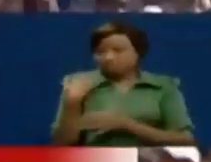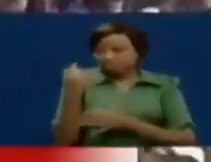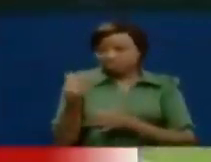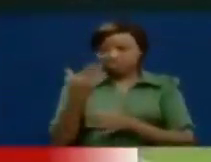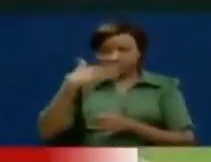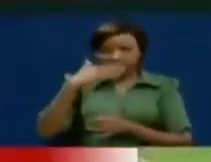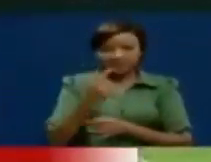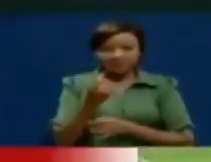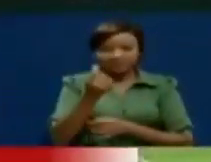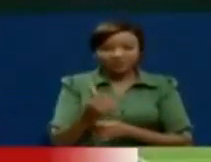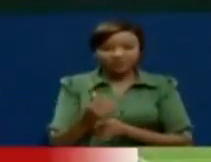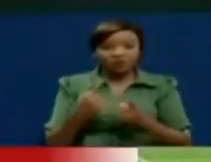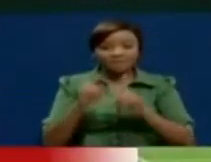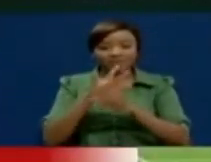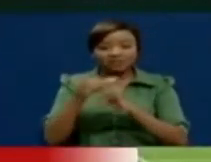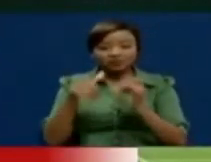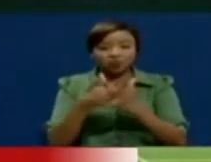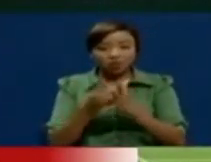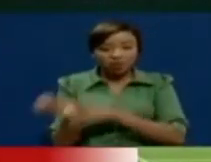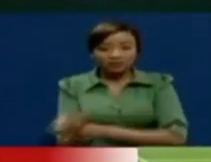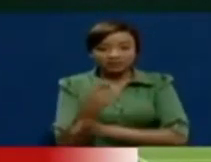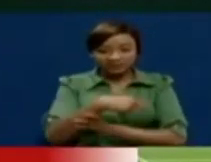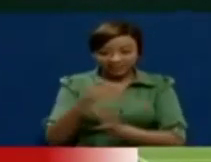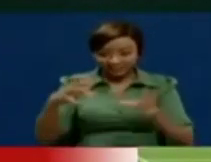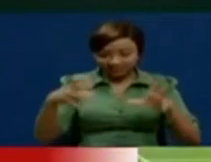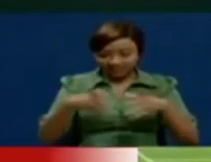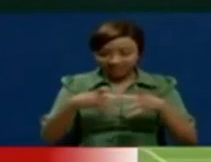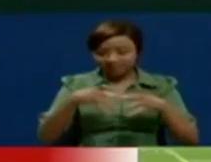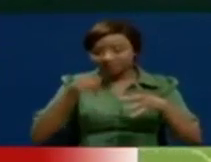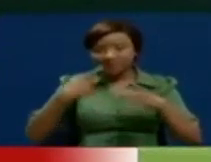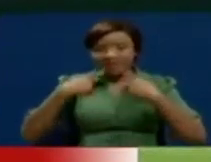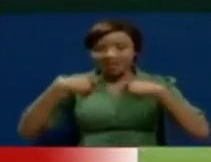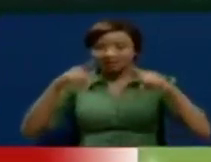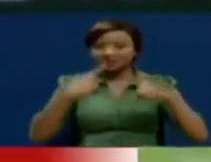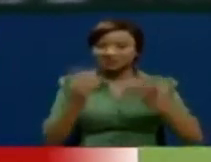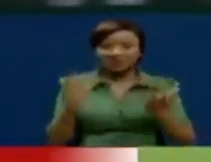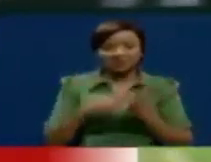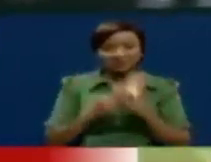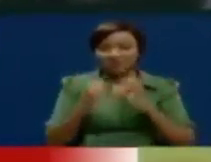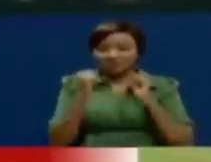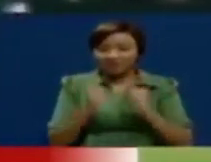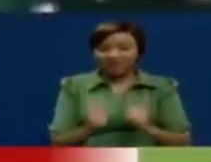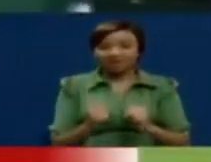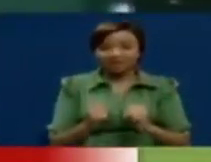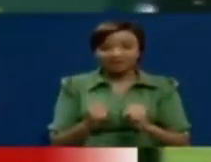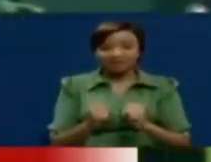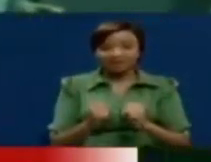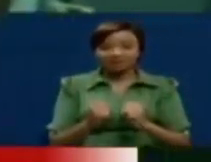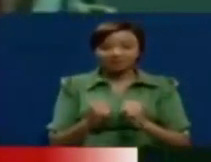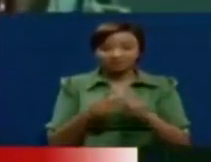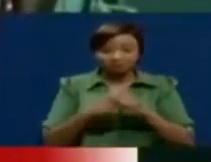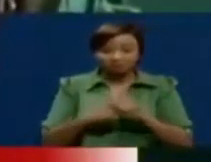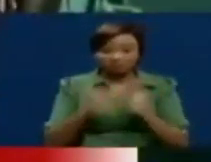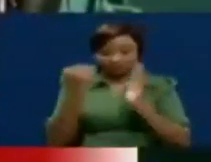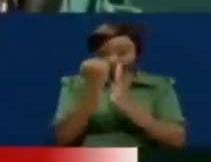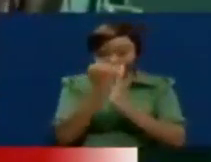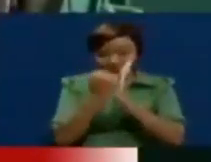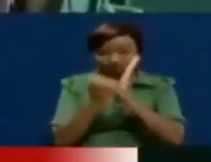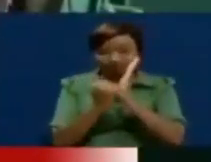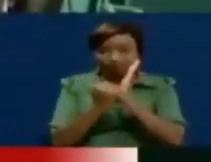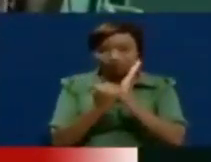the All England Lawn Tennis Club announced that it was impossible for the grass court Grand Slam, scheduled for